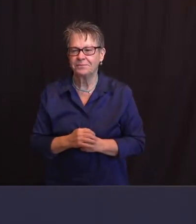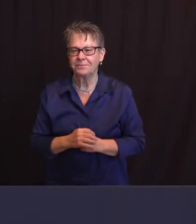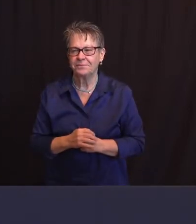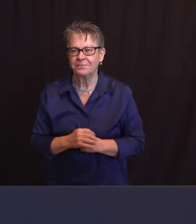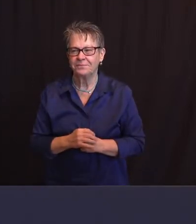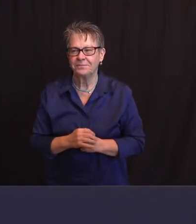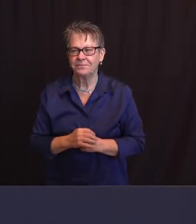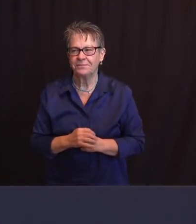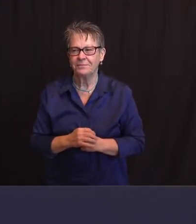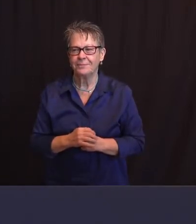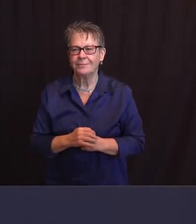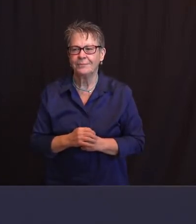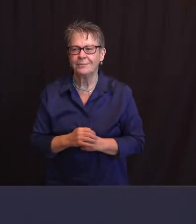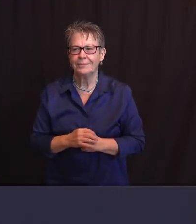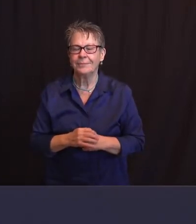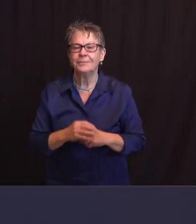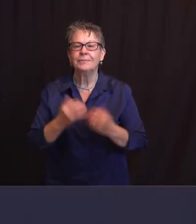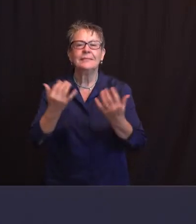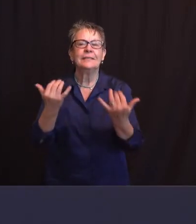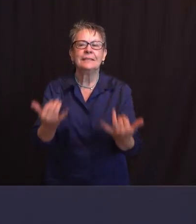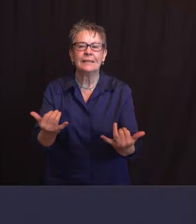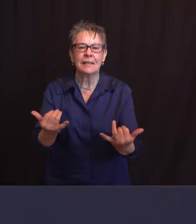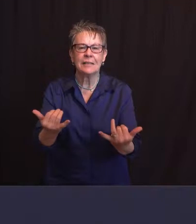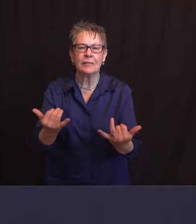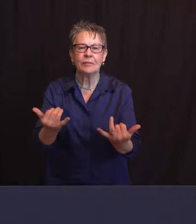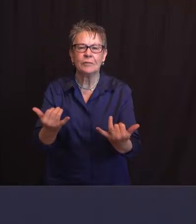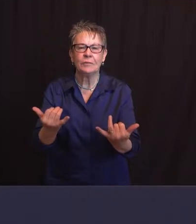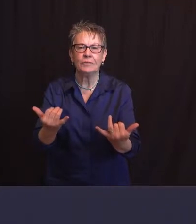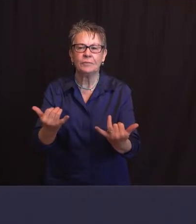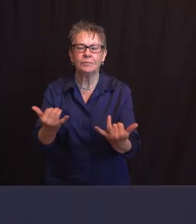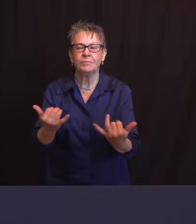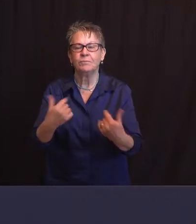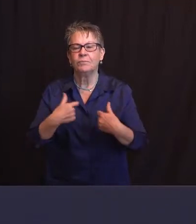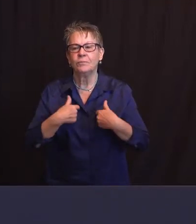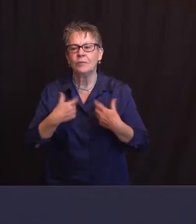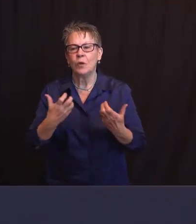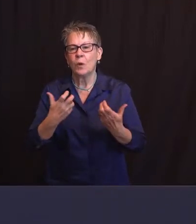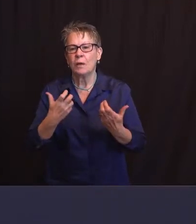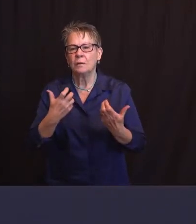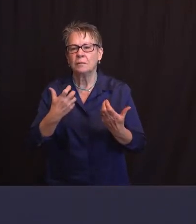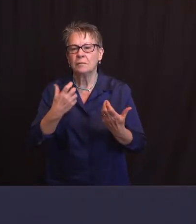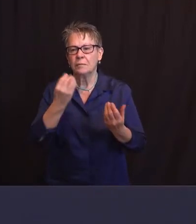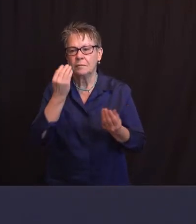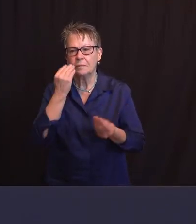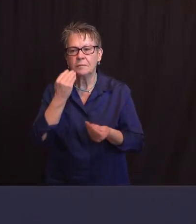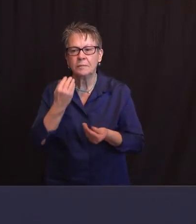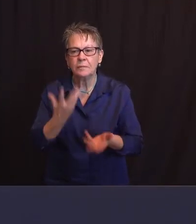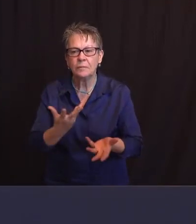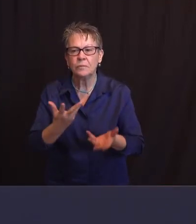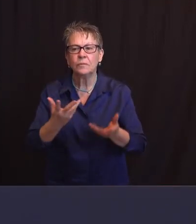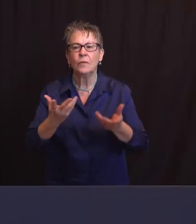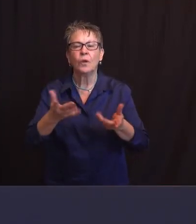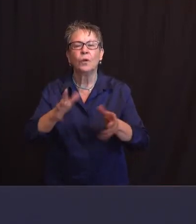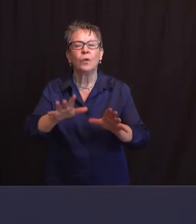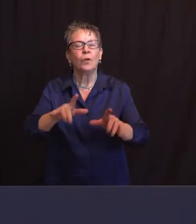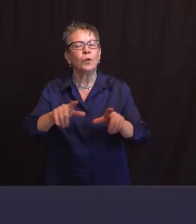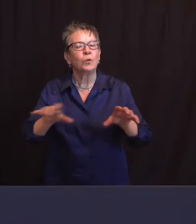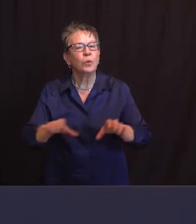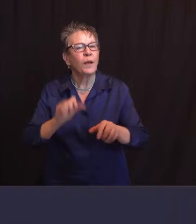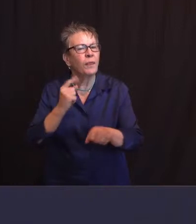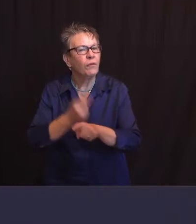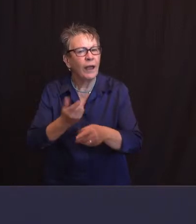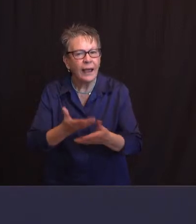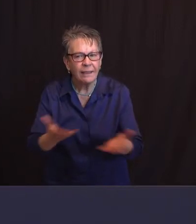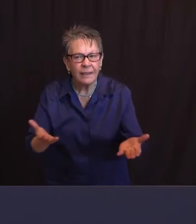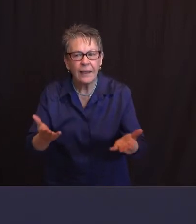not a lot of news to add in terms of any advice we've got. You all have done the right thing by the millions, by the tens of